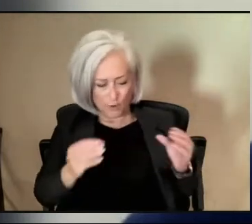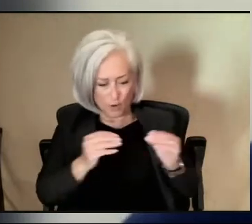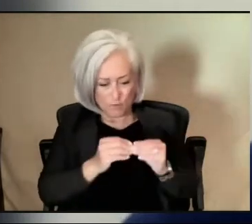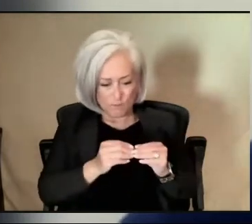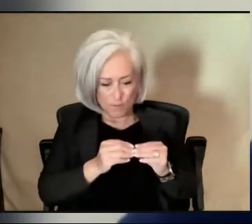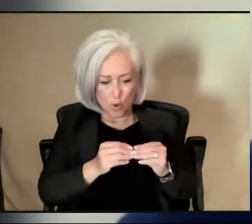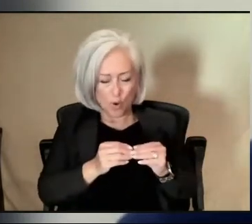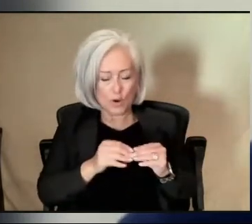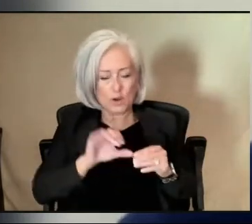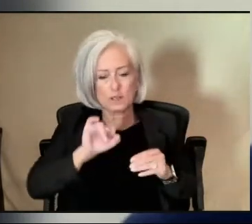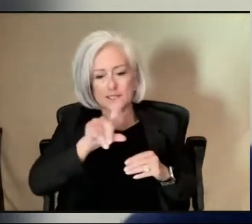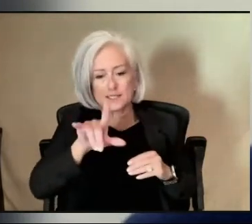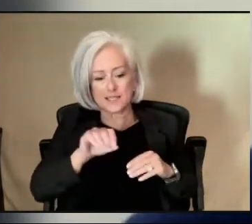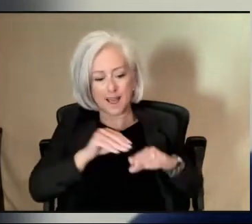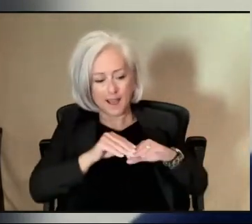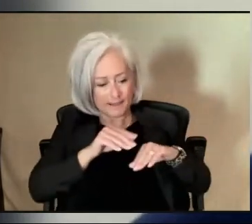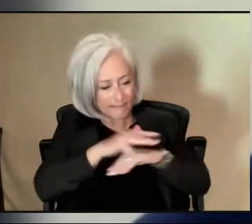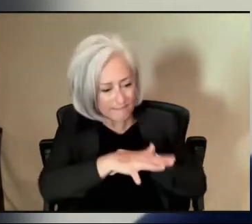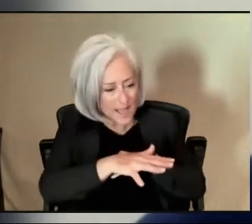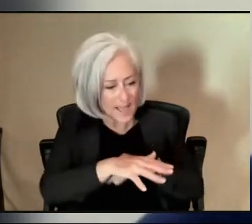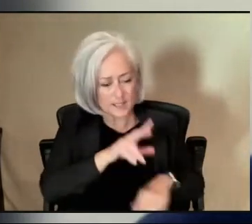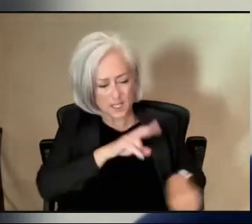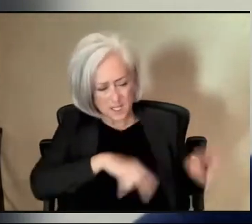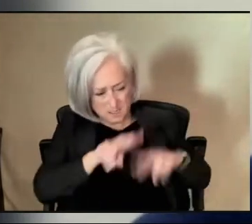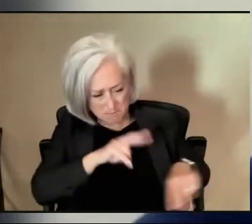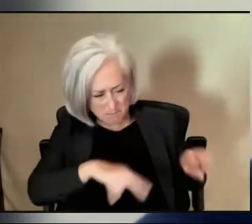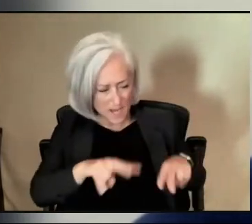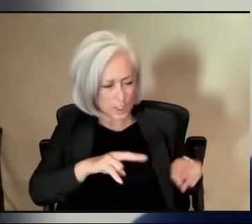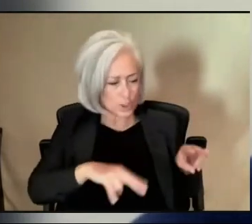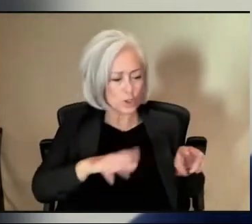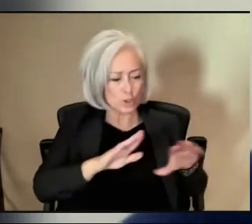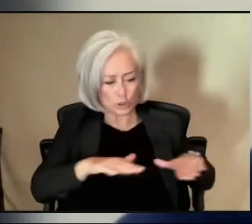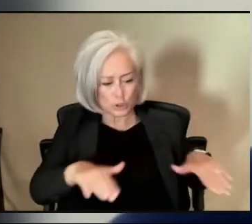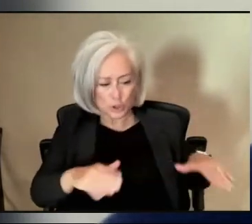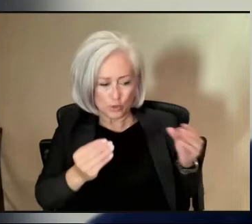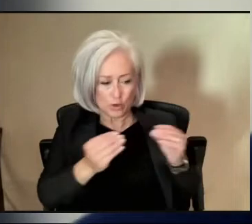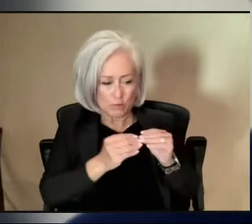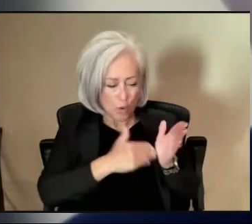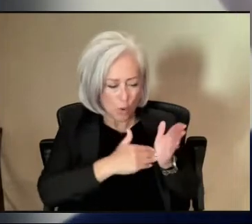or extra ways of monitoring for side effects that we're seeing in adults